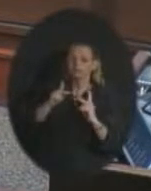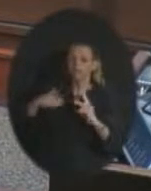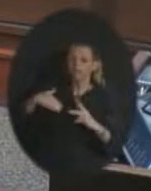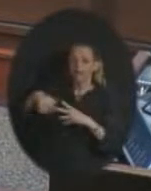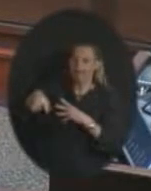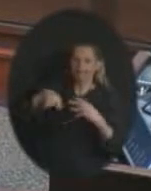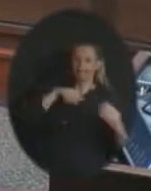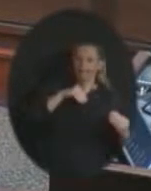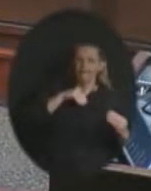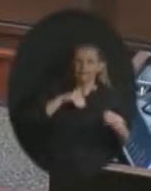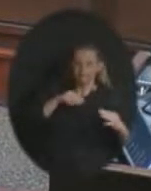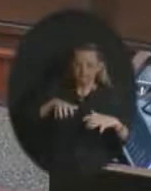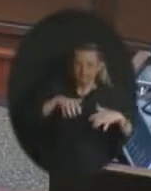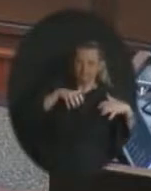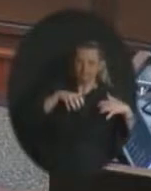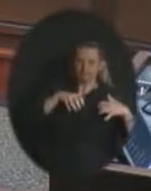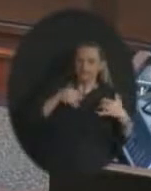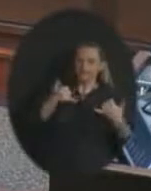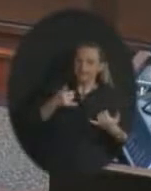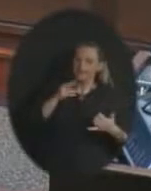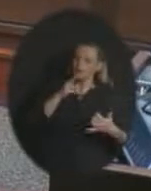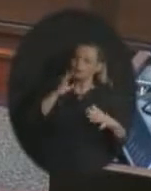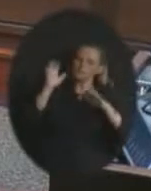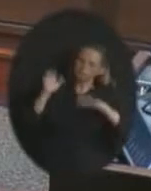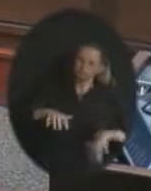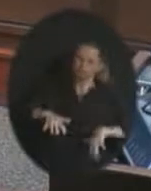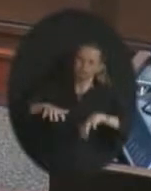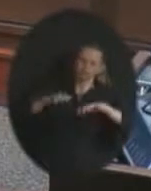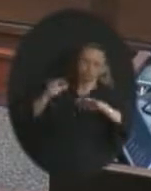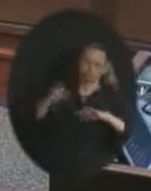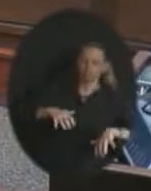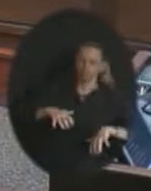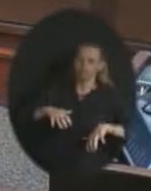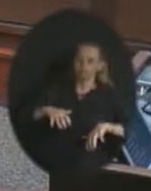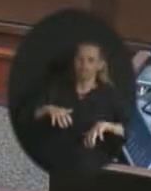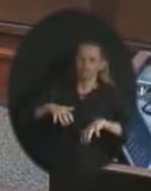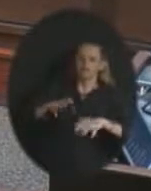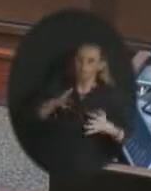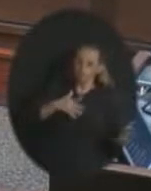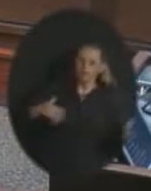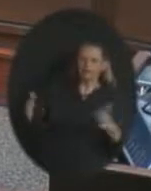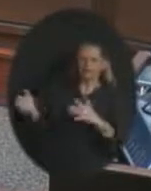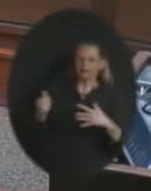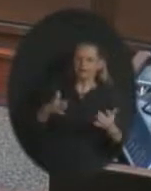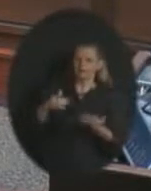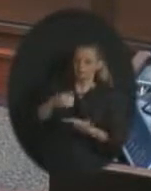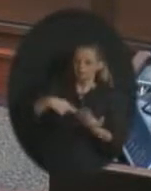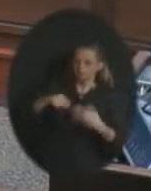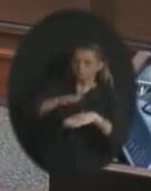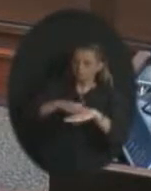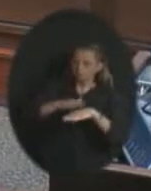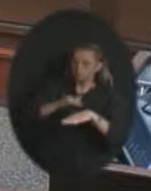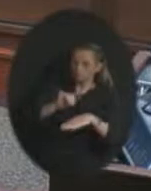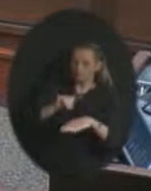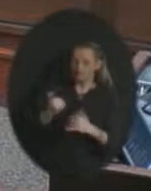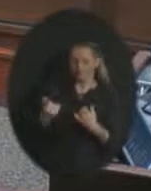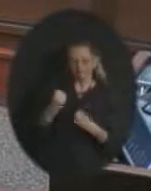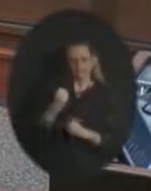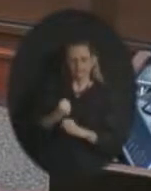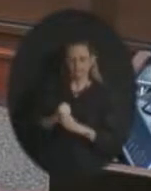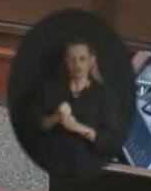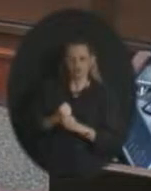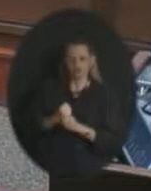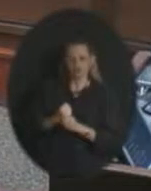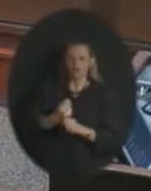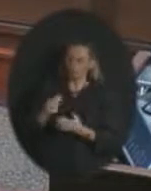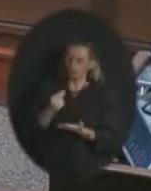yet, and it's pouring down rain with the wind blowing and a tornado warning. Now, this year, we actually postponed graduation by a day. If